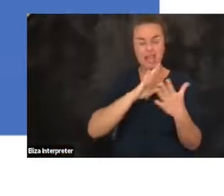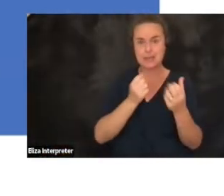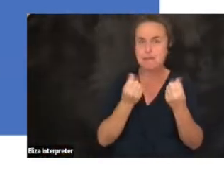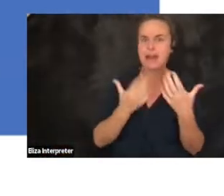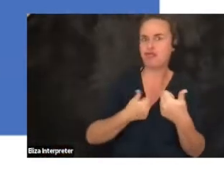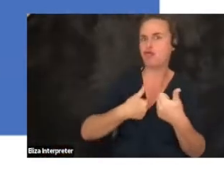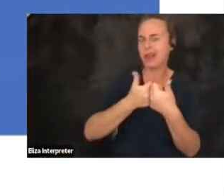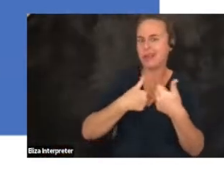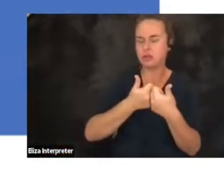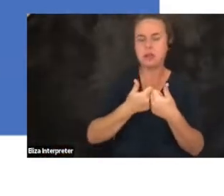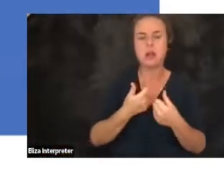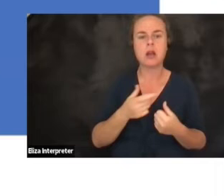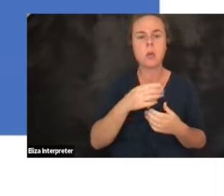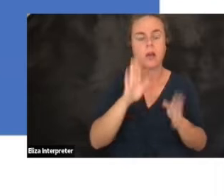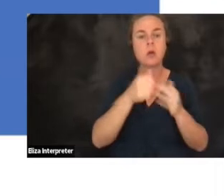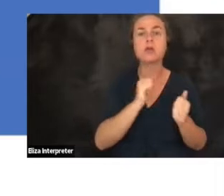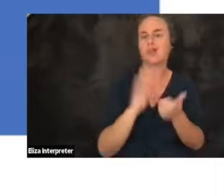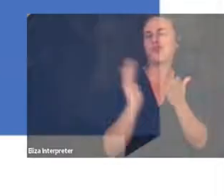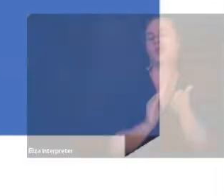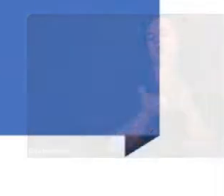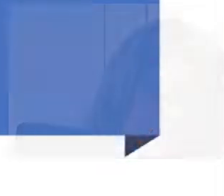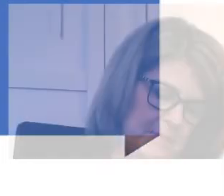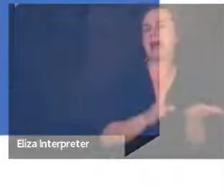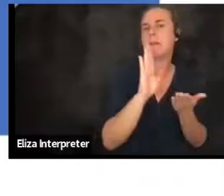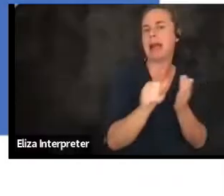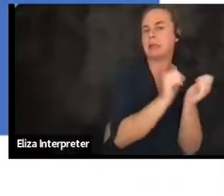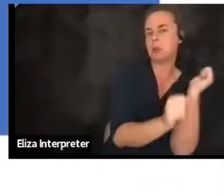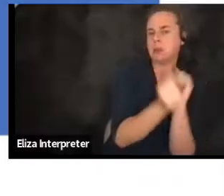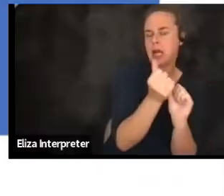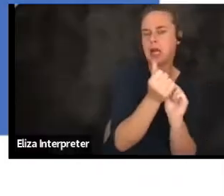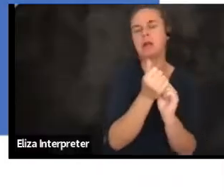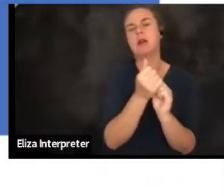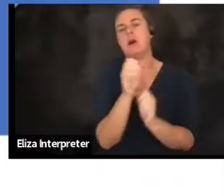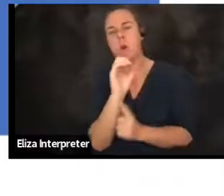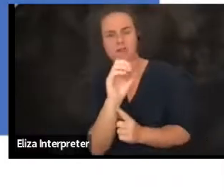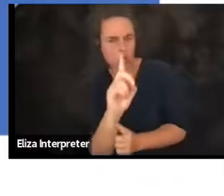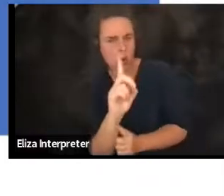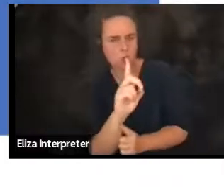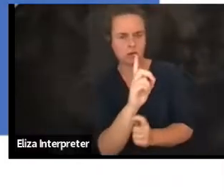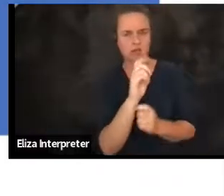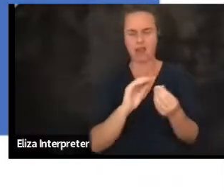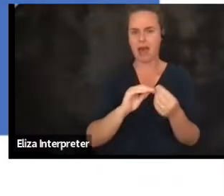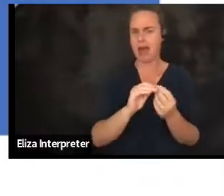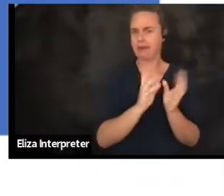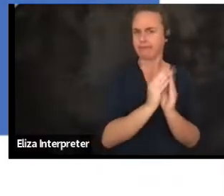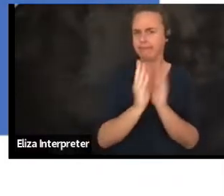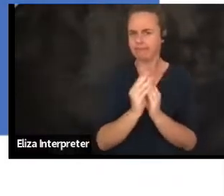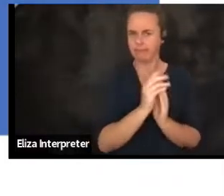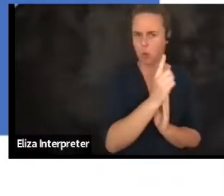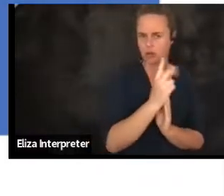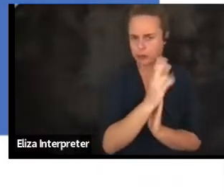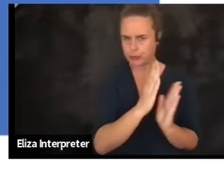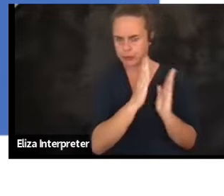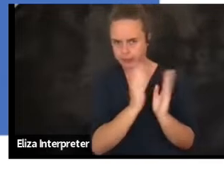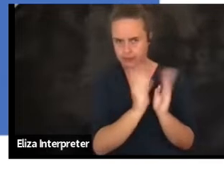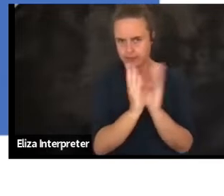on reducing death by suicide and overdose, and those were the first two sessions. Last month, we had an opportunity